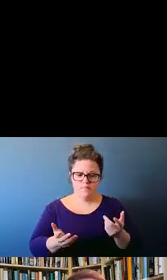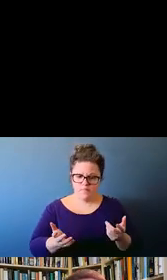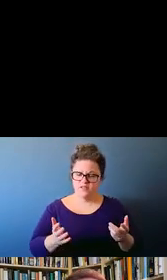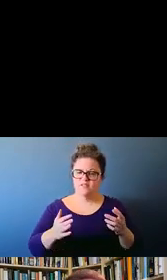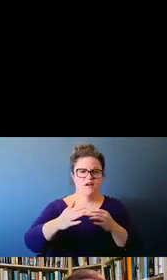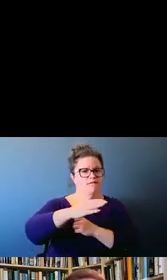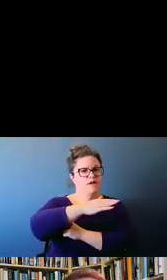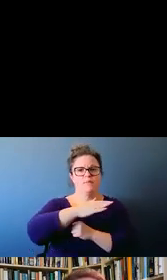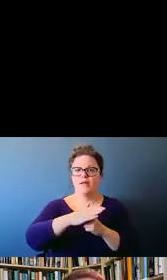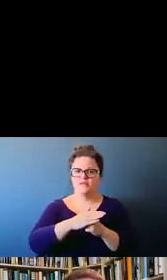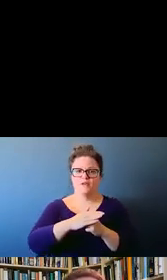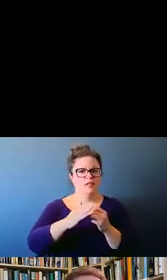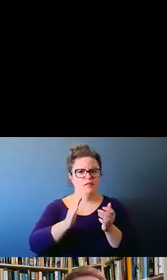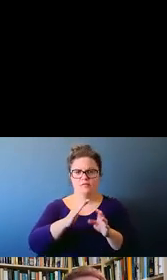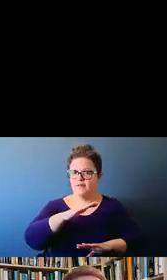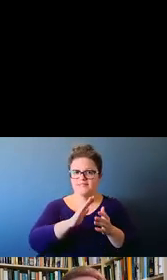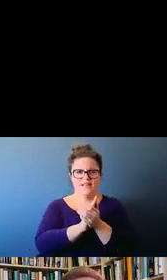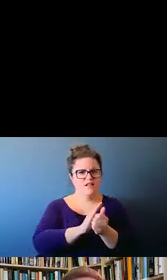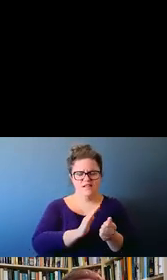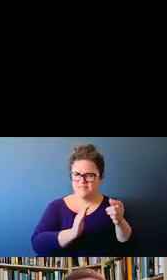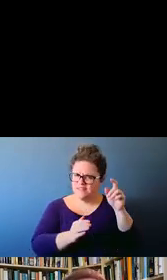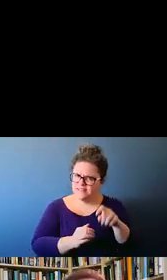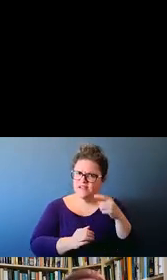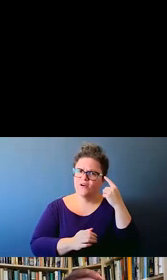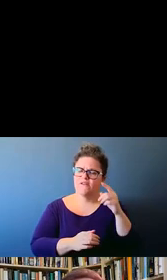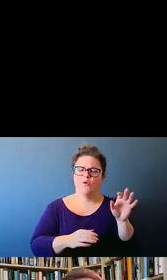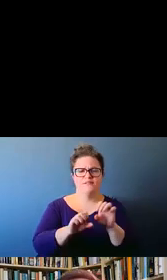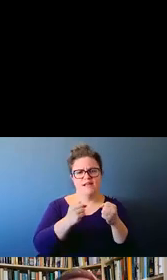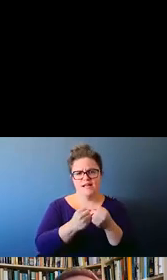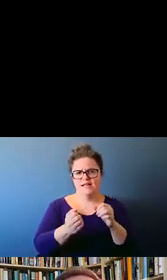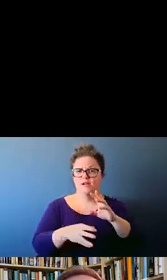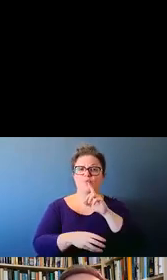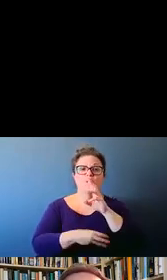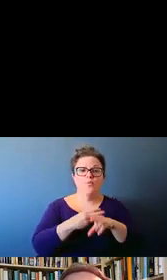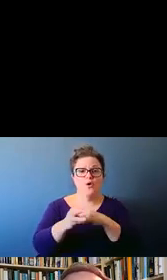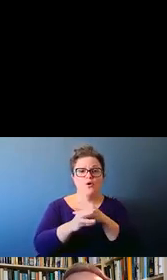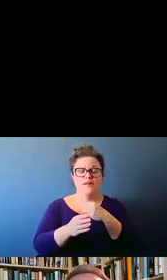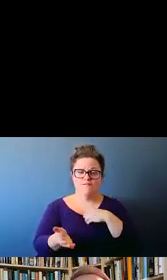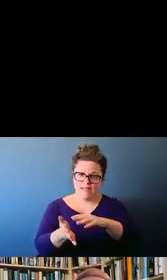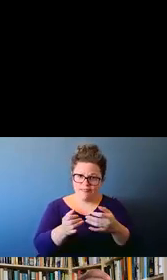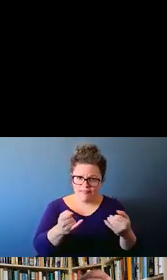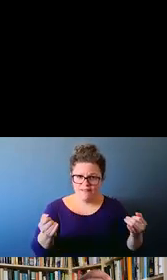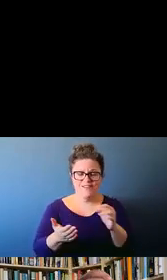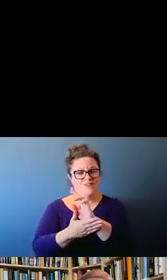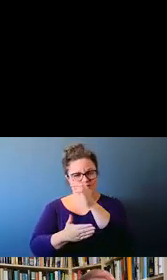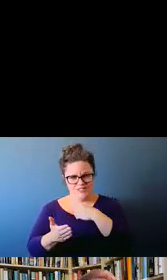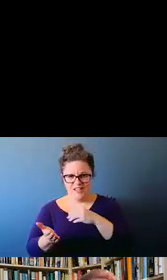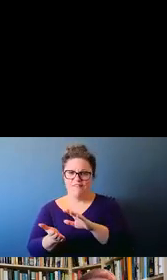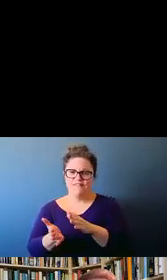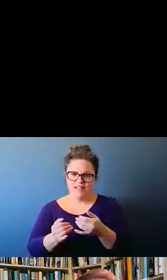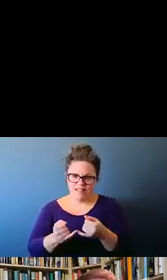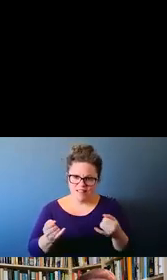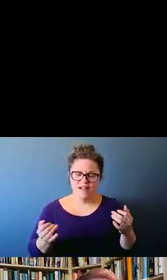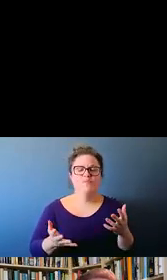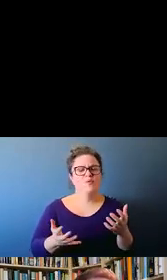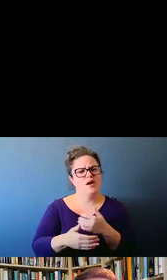skills that are necessary for a functioning society. We have deadlines in the real world. We have deadlines in the university. And we want